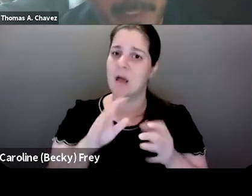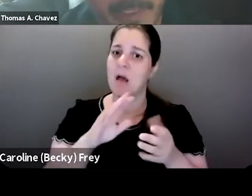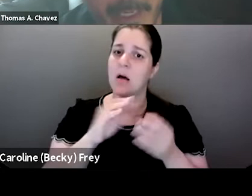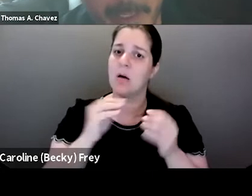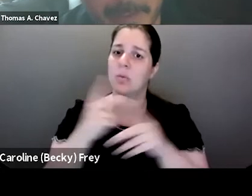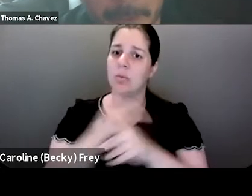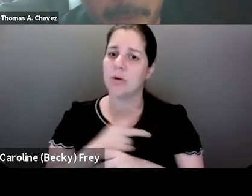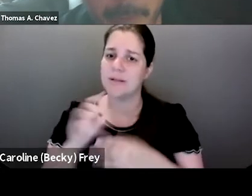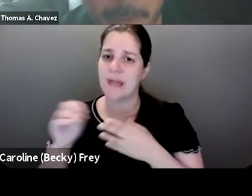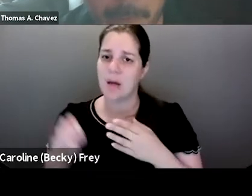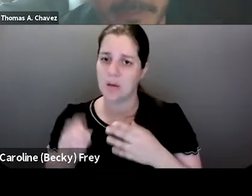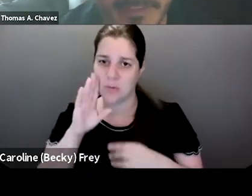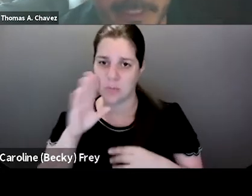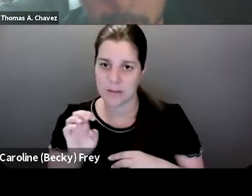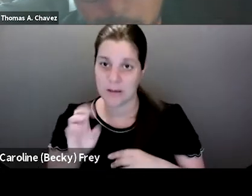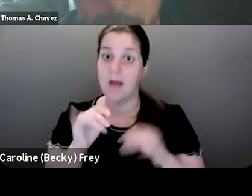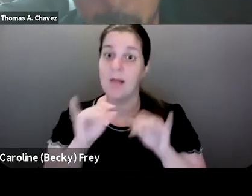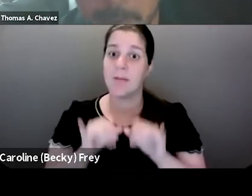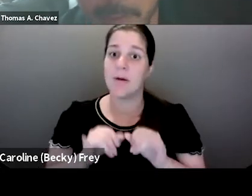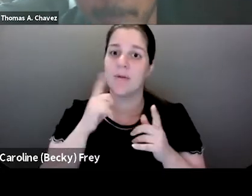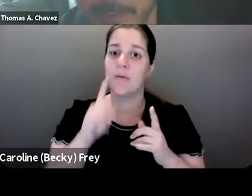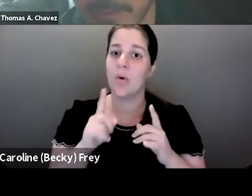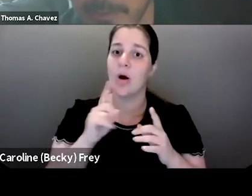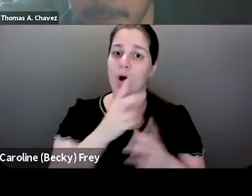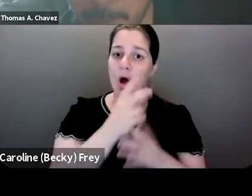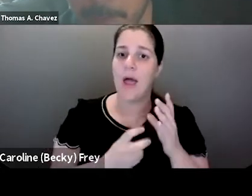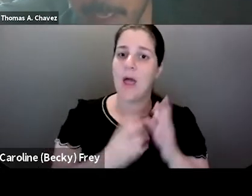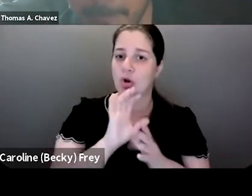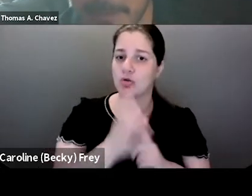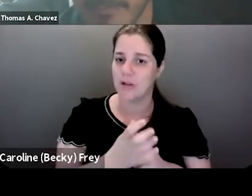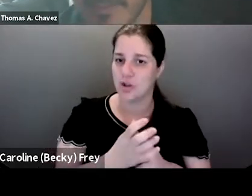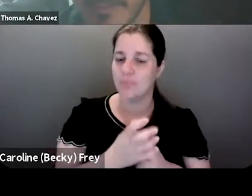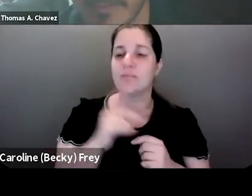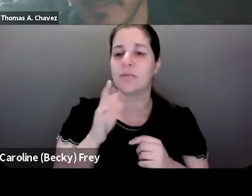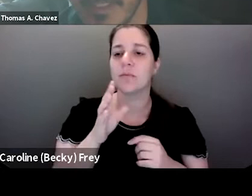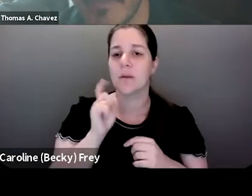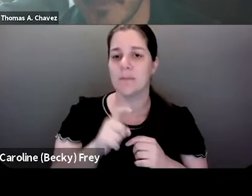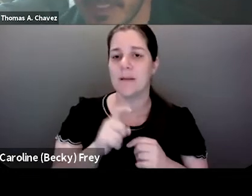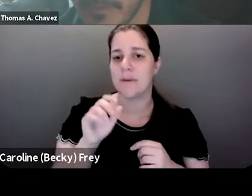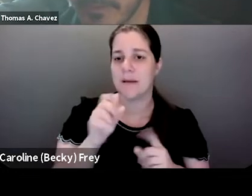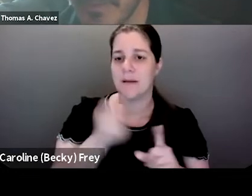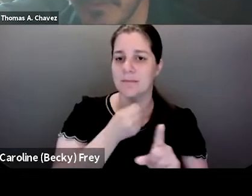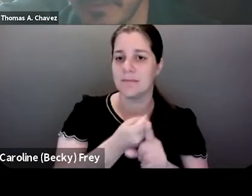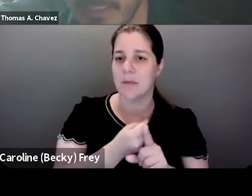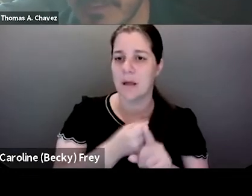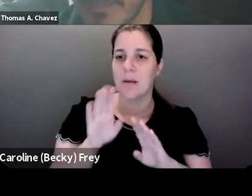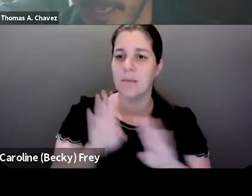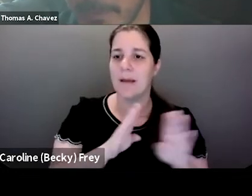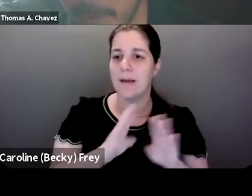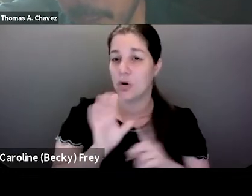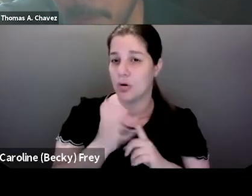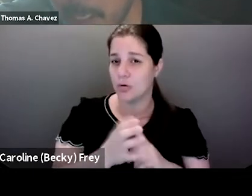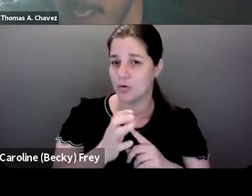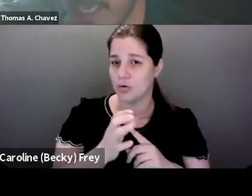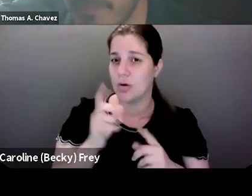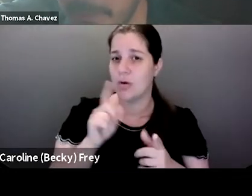are. The measure of acculturation must take into consideration affective, cognitive, and behavioral dimensions to understand its impact